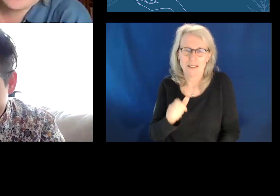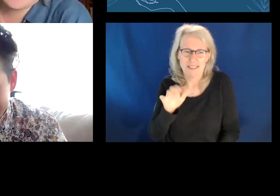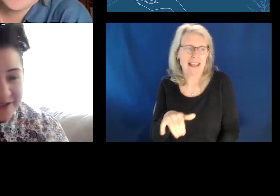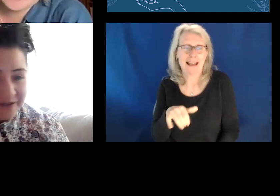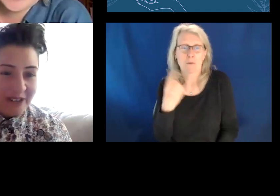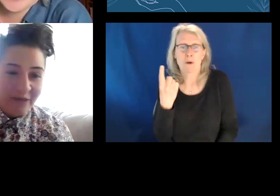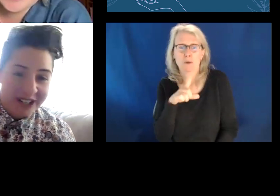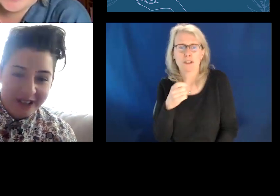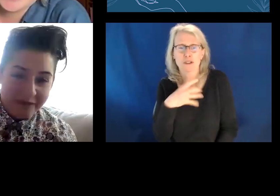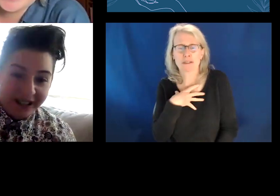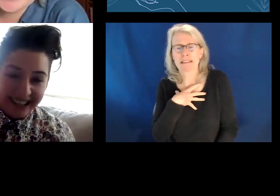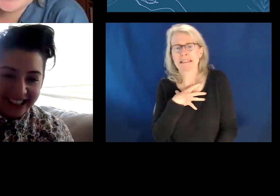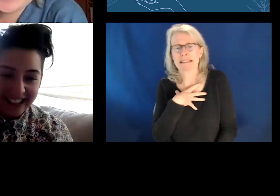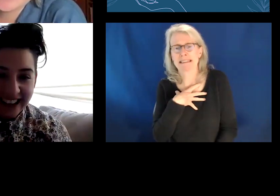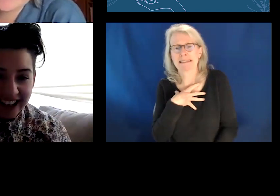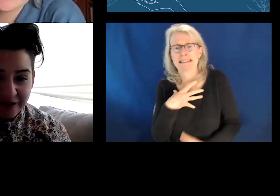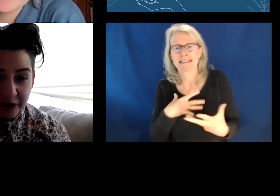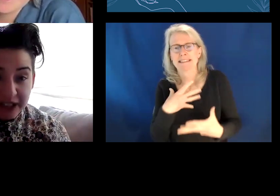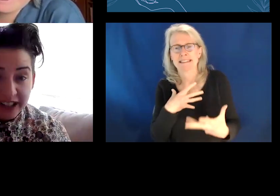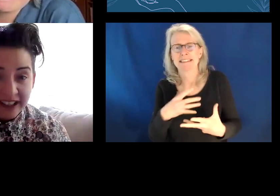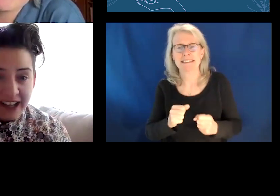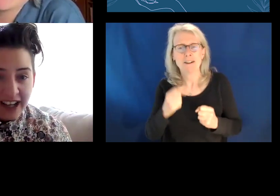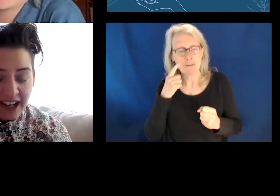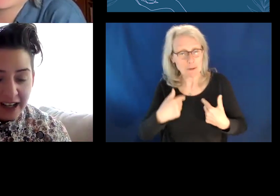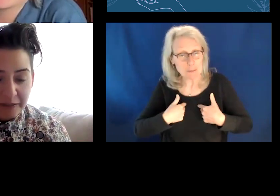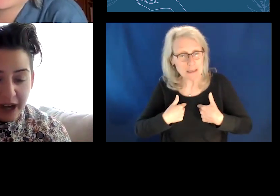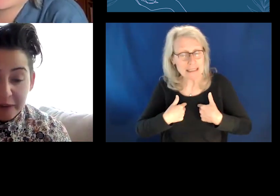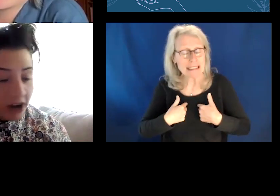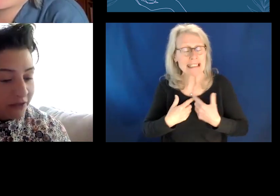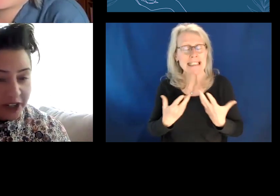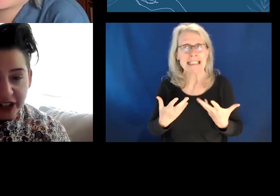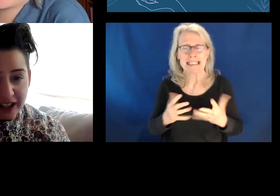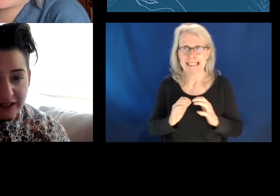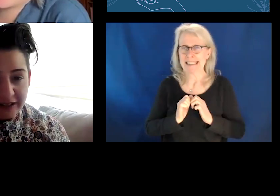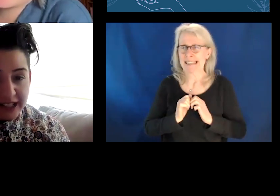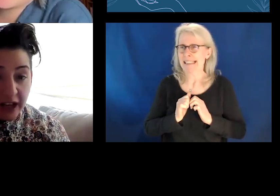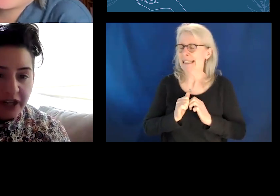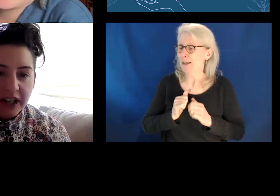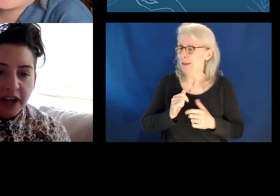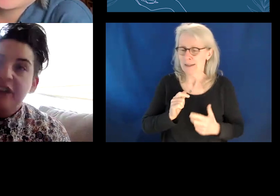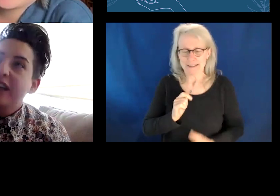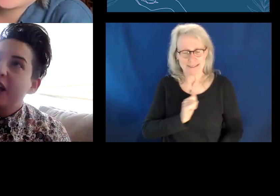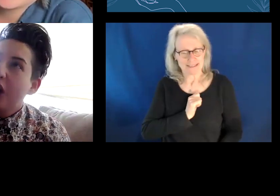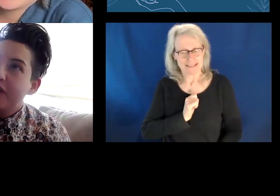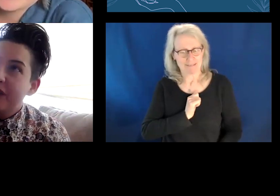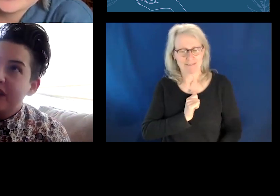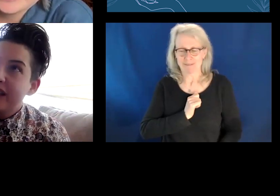that is very much percolating for me. I'm not very good at self-care. Like, I feel like a lot of the things